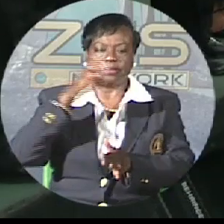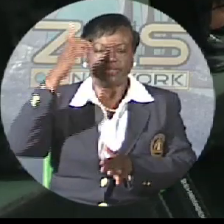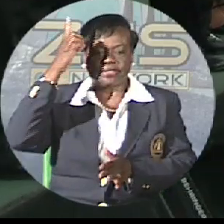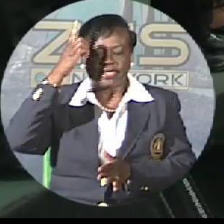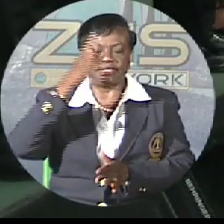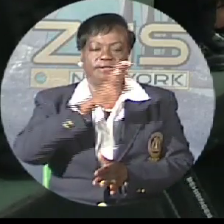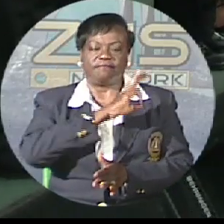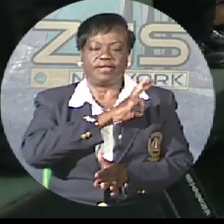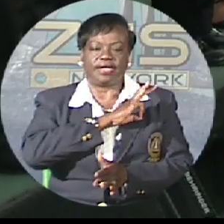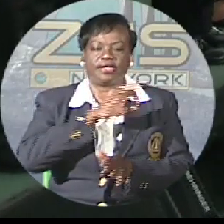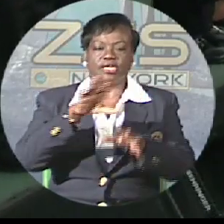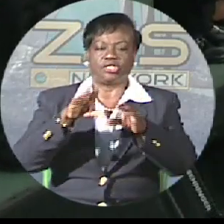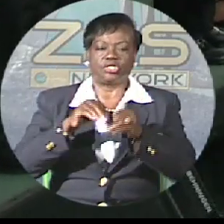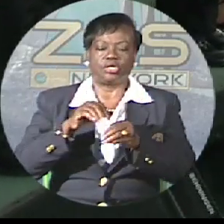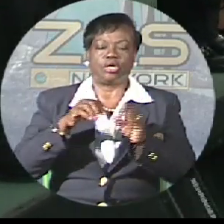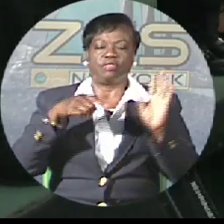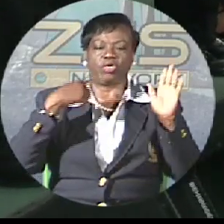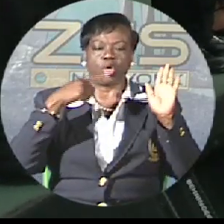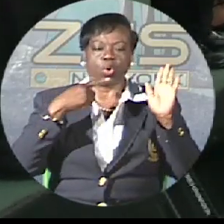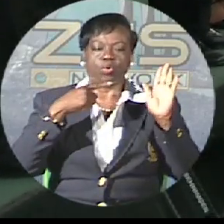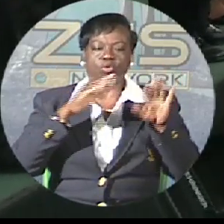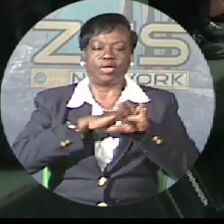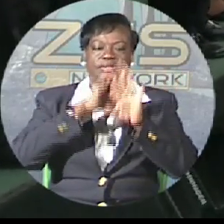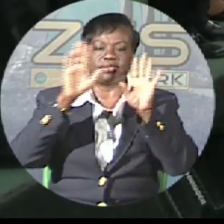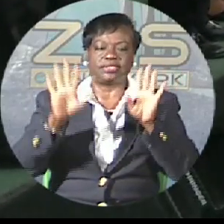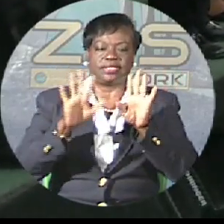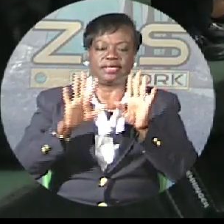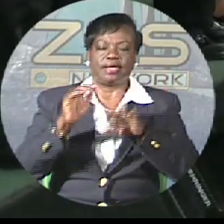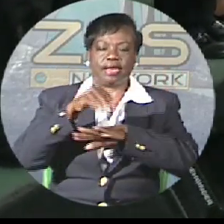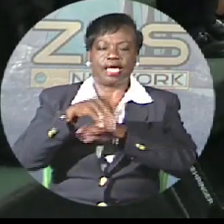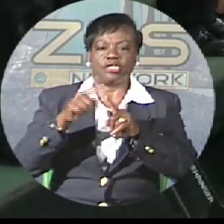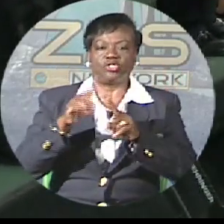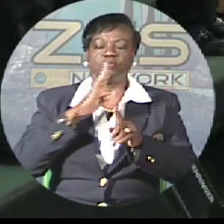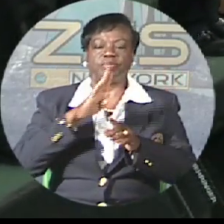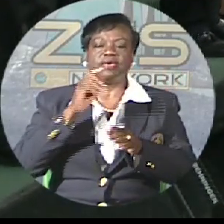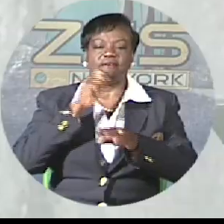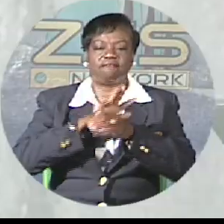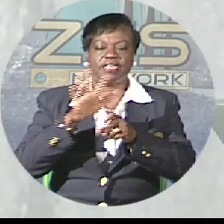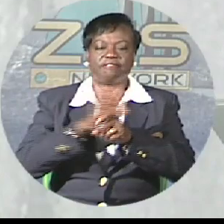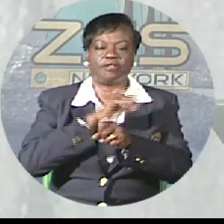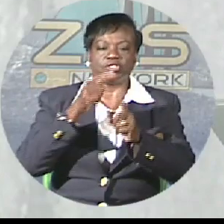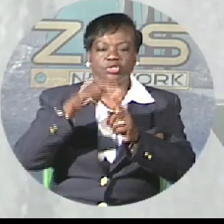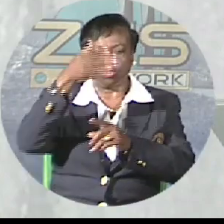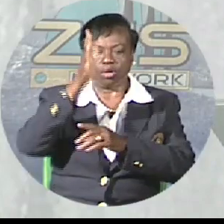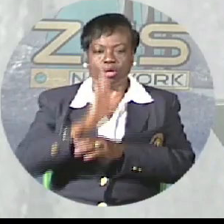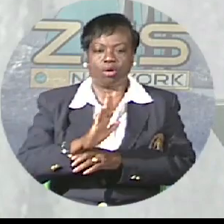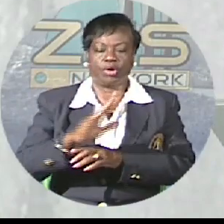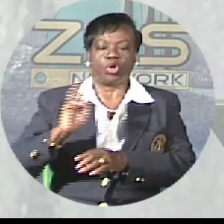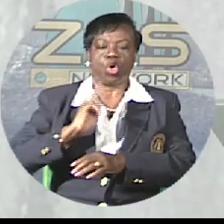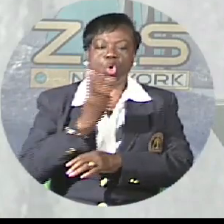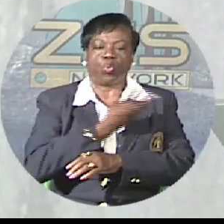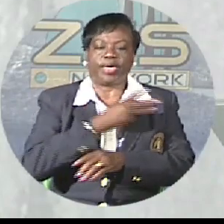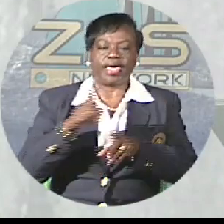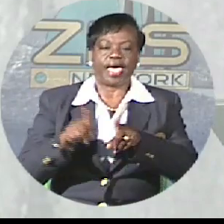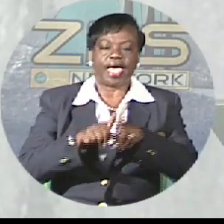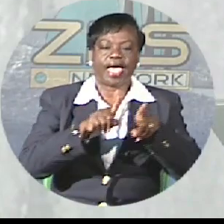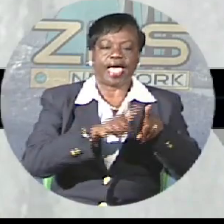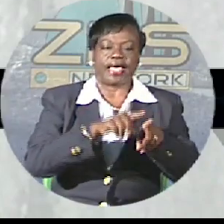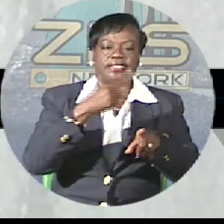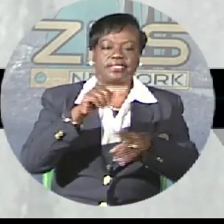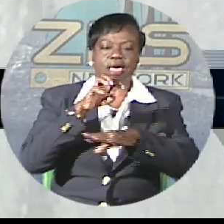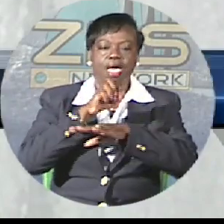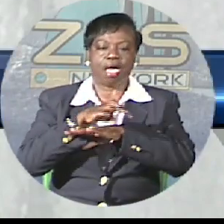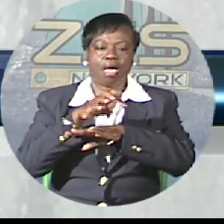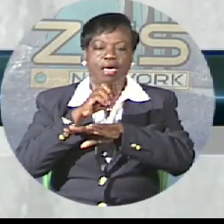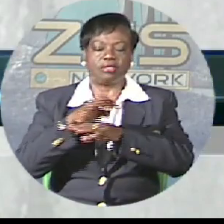night to be faithful to God and strengthen the bond of fellowship as new council leaders. We, as the Ecumenical